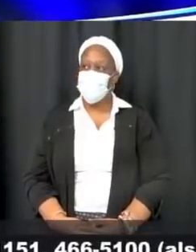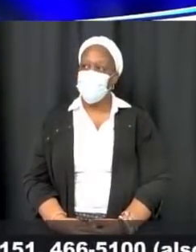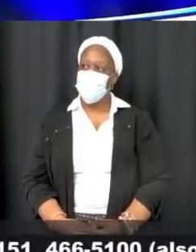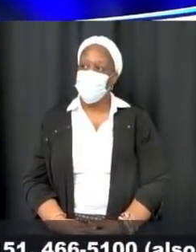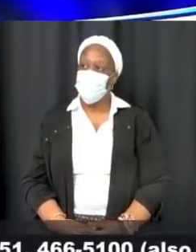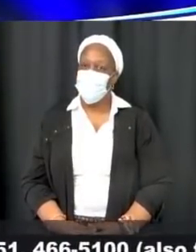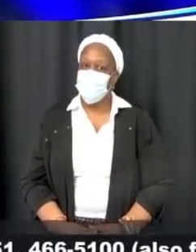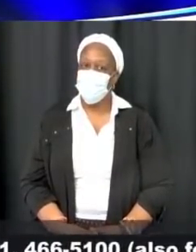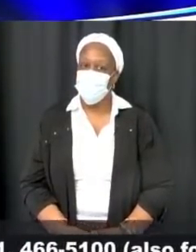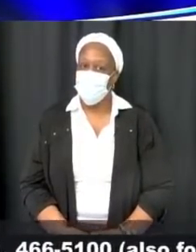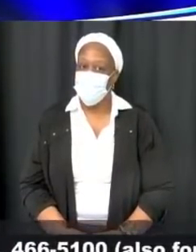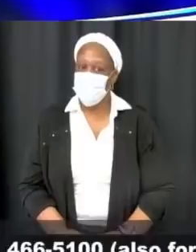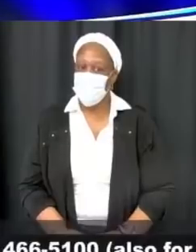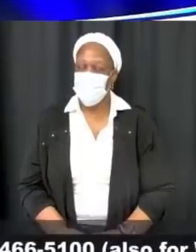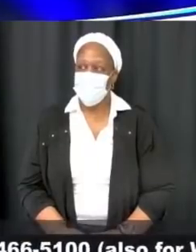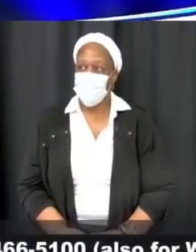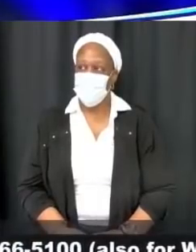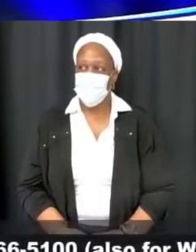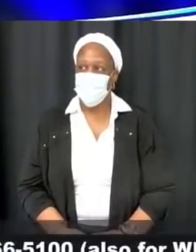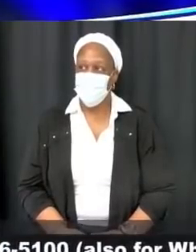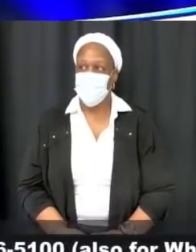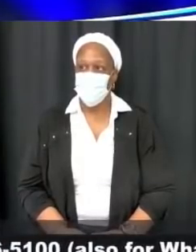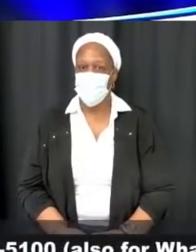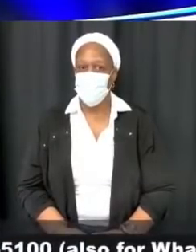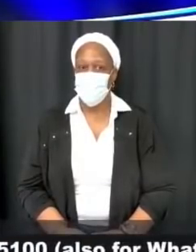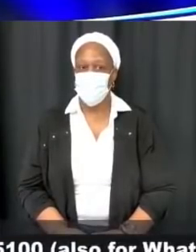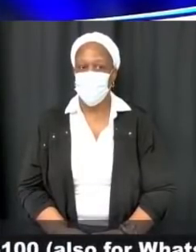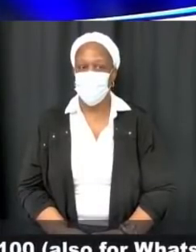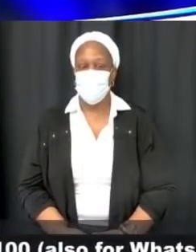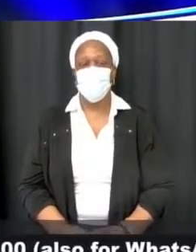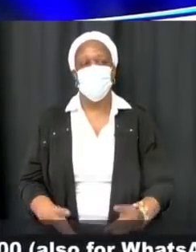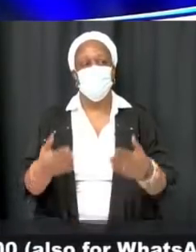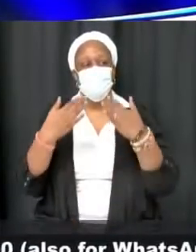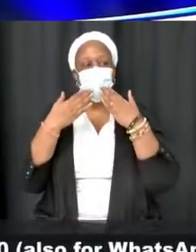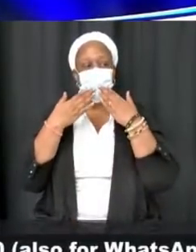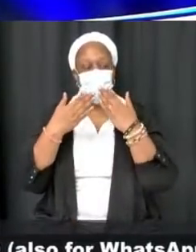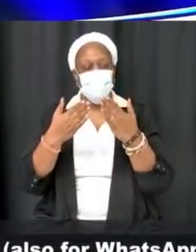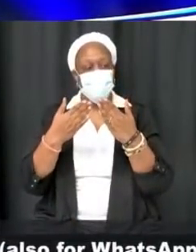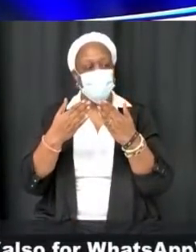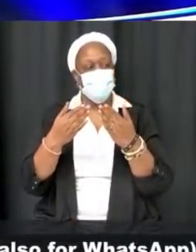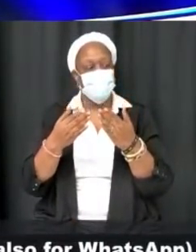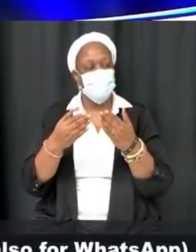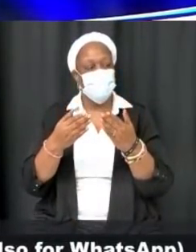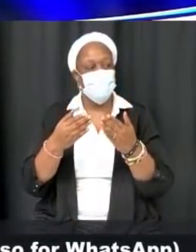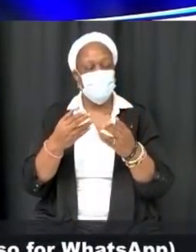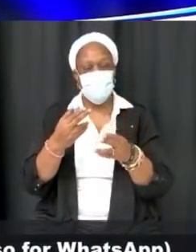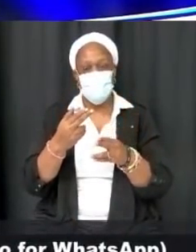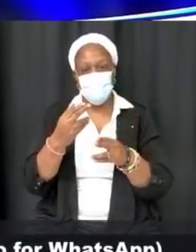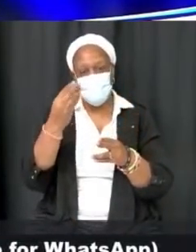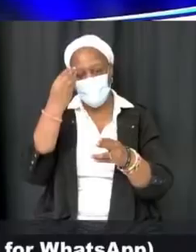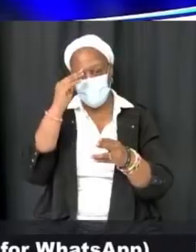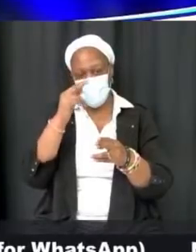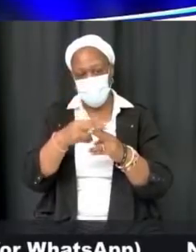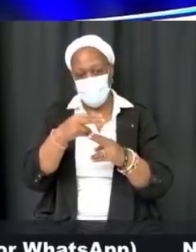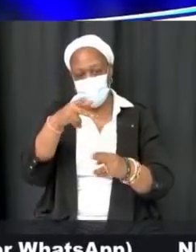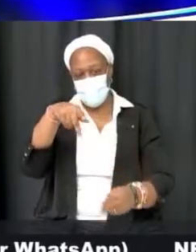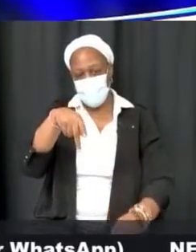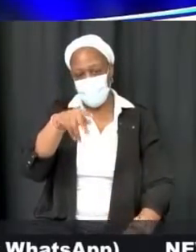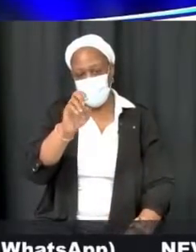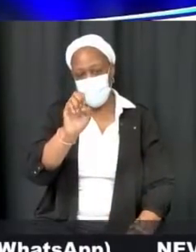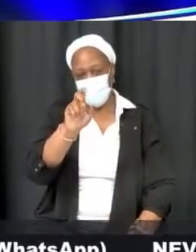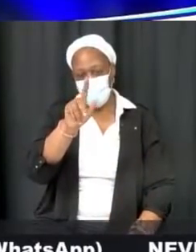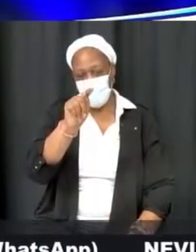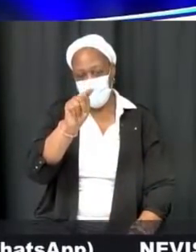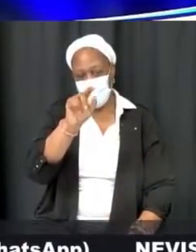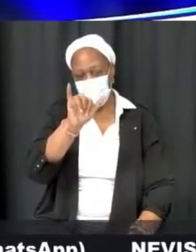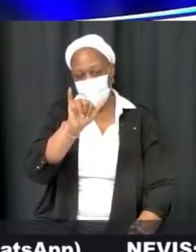Thank you very much, Mr. Petty, the Permanent Secretary in the Ministry of National Security. I recognize among